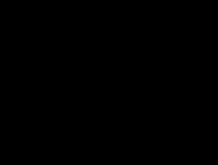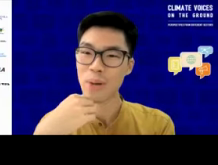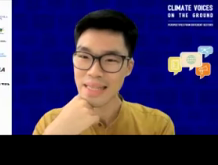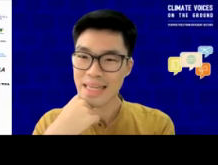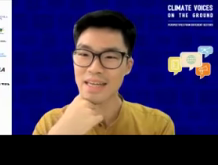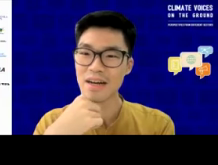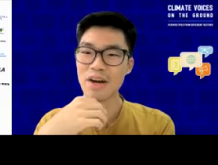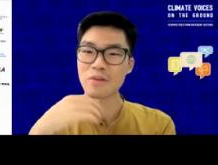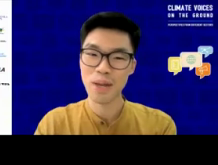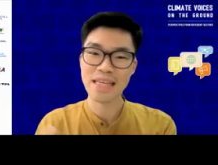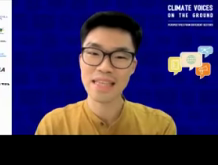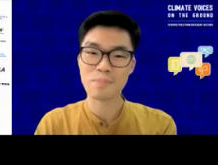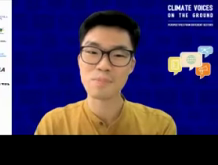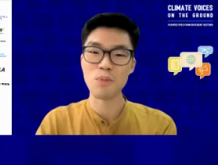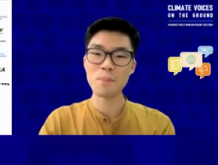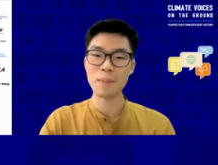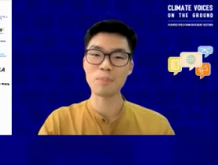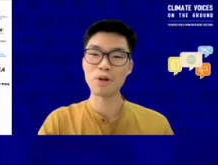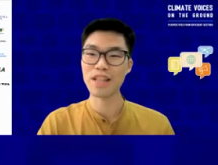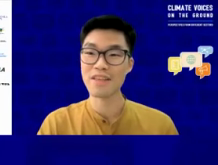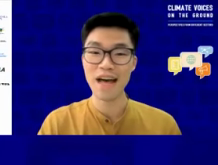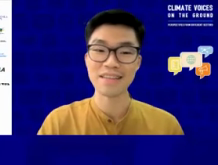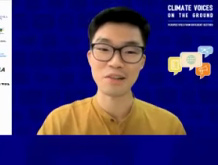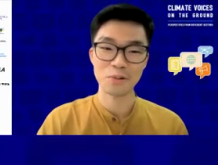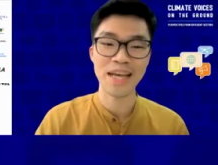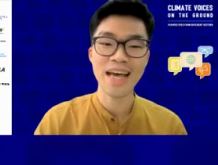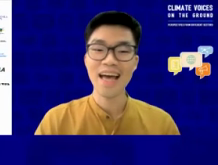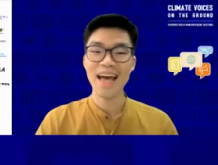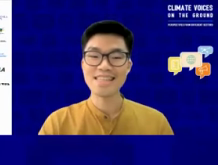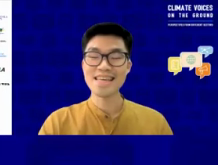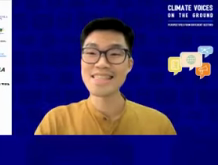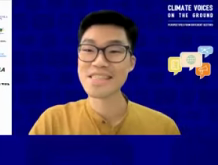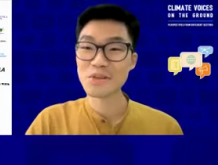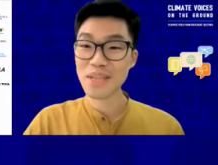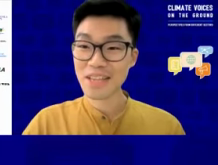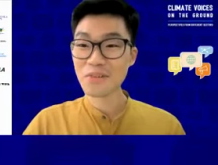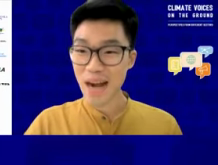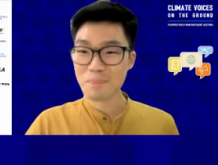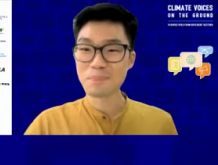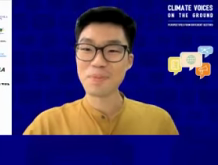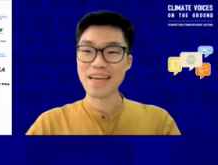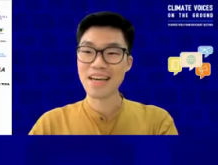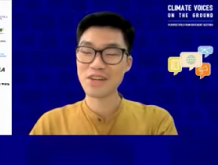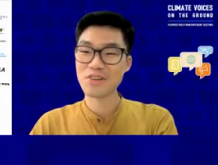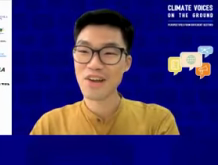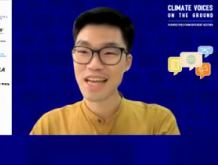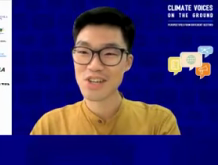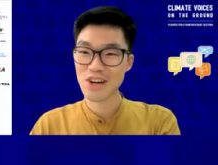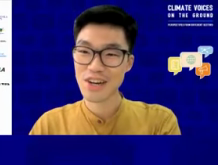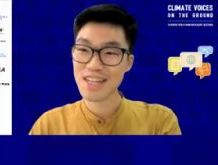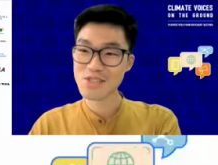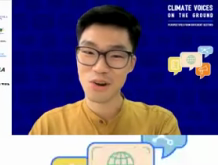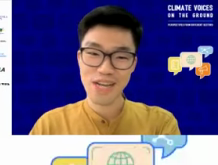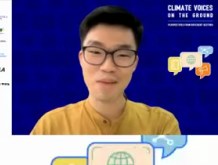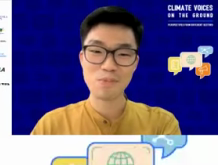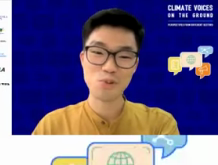is around 20 times more memorable than the fact alone. And since you did wrap your